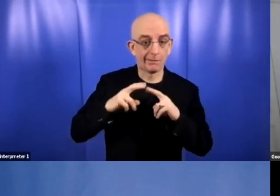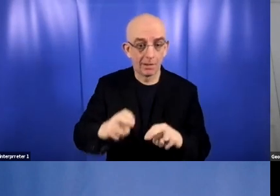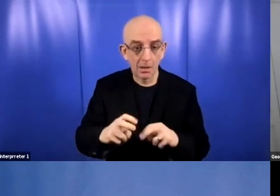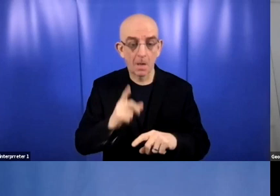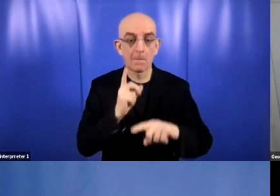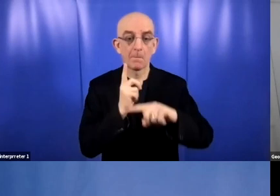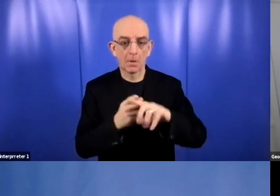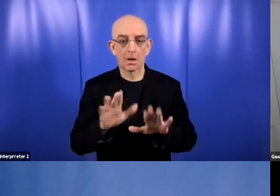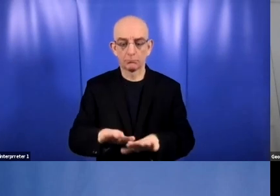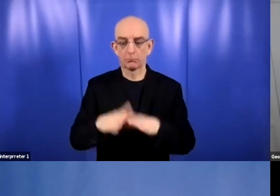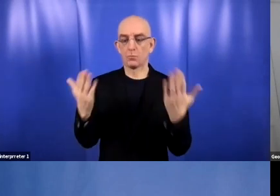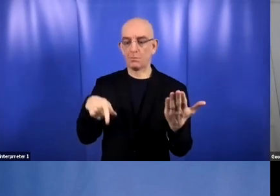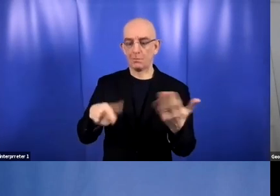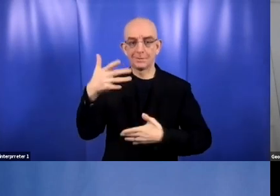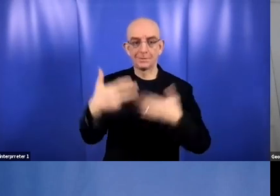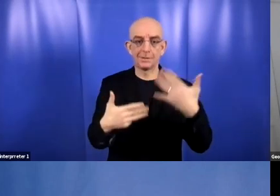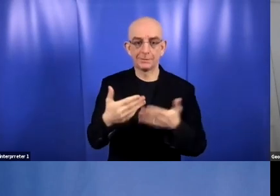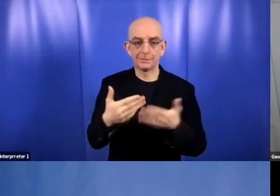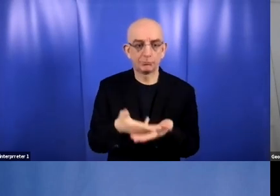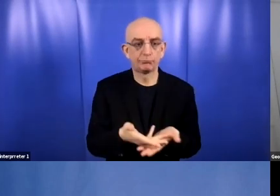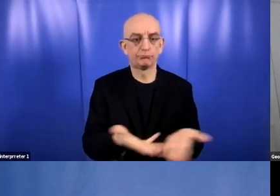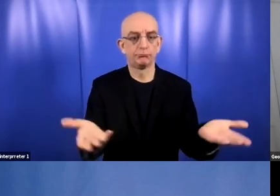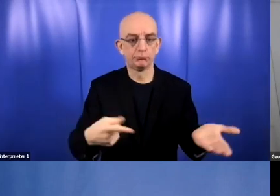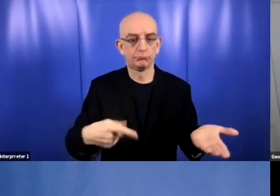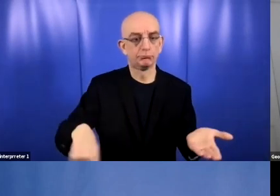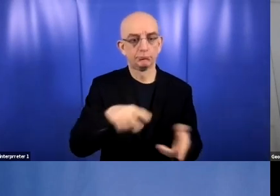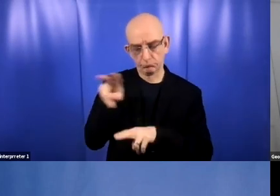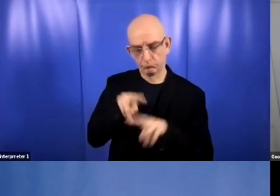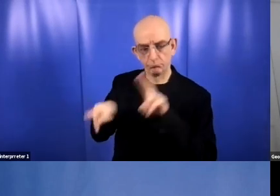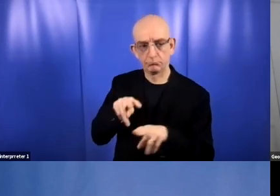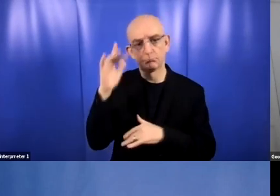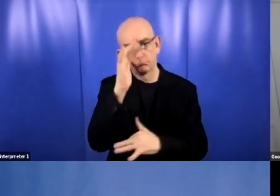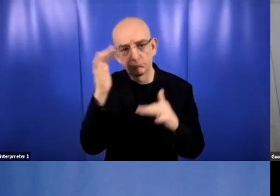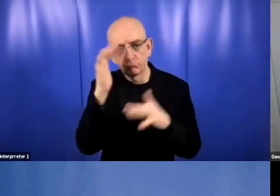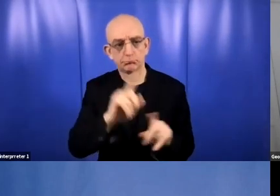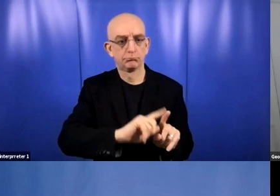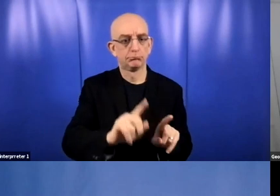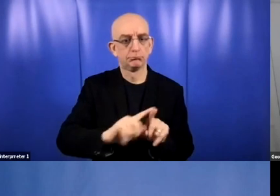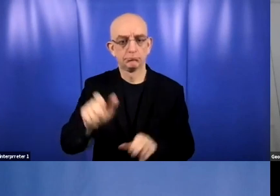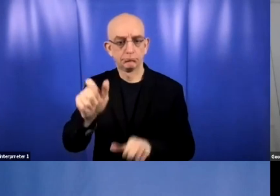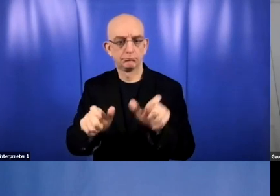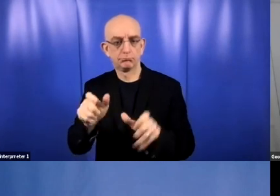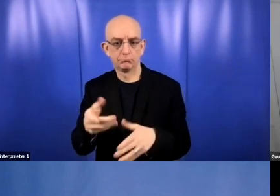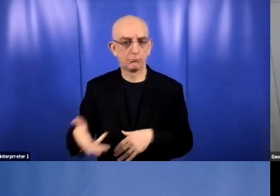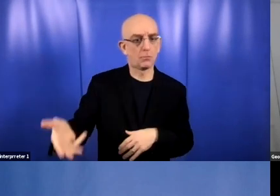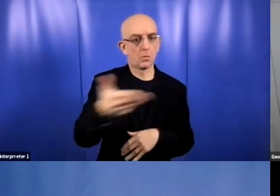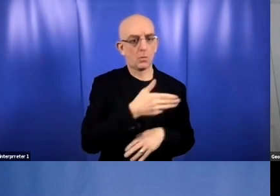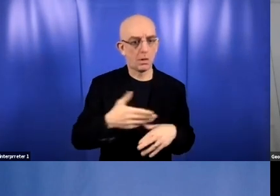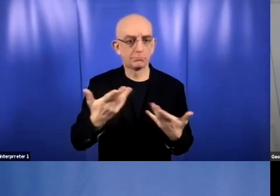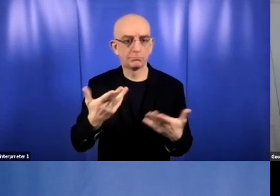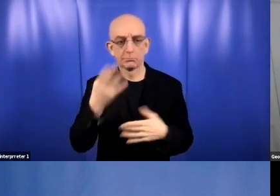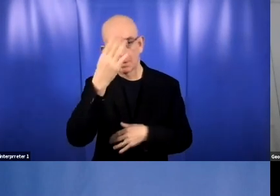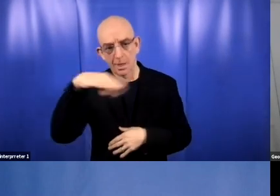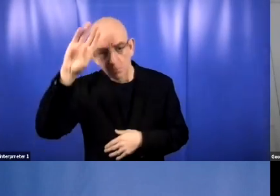analyze policy to give a holistic picture of what is needed by host communities and forcibly